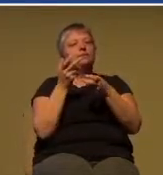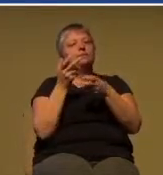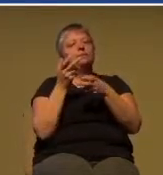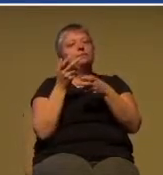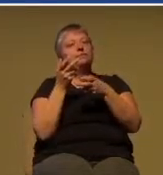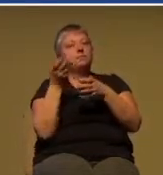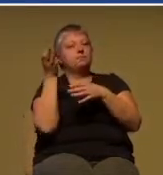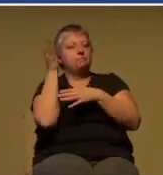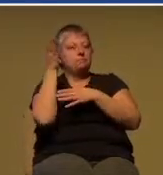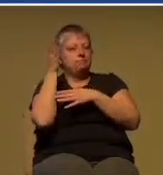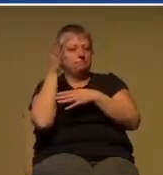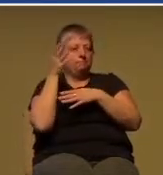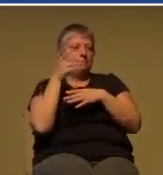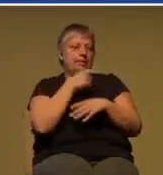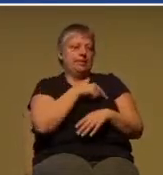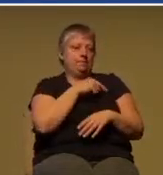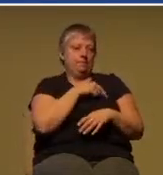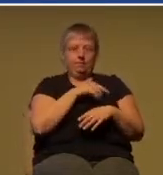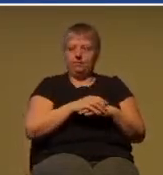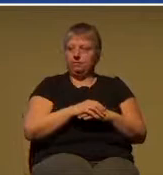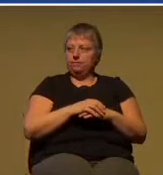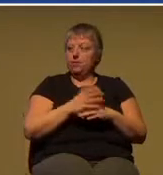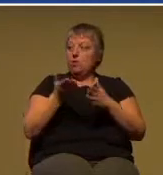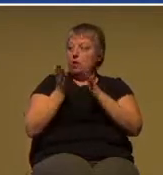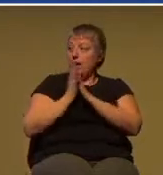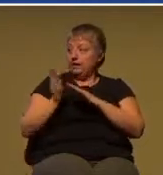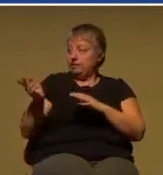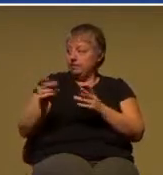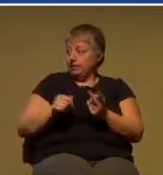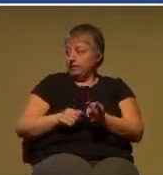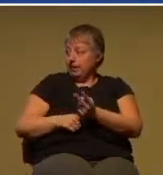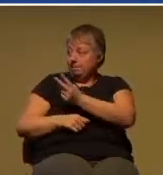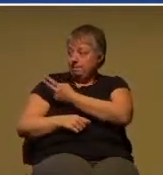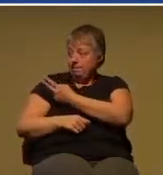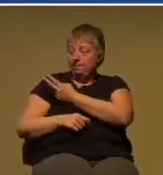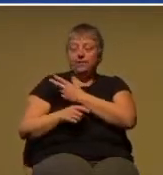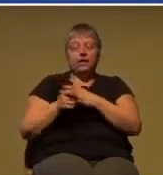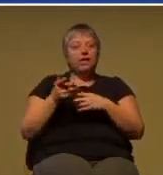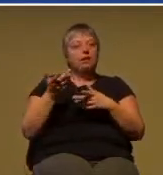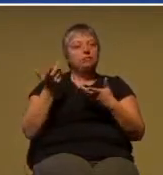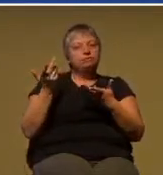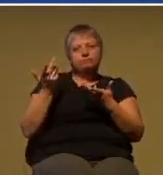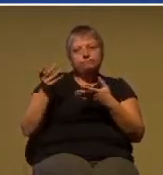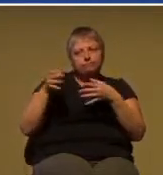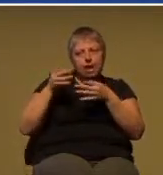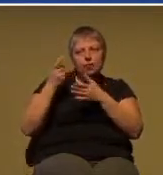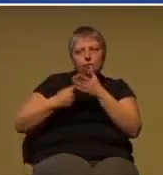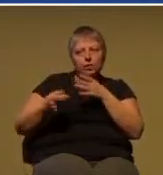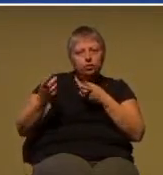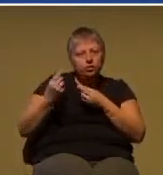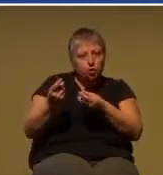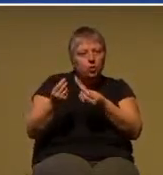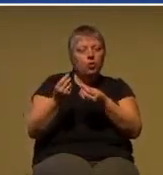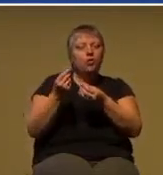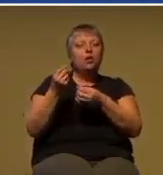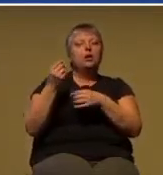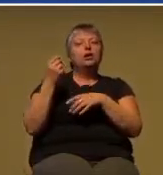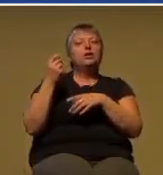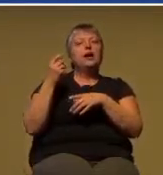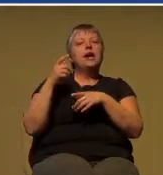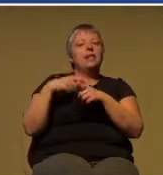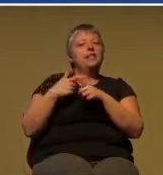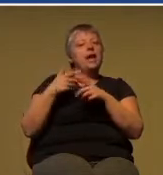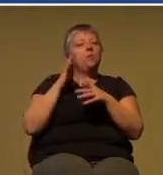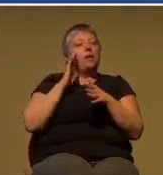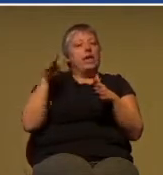this morning. They're going to tell a little bit about what it is that they do and then introduce the Mark Gungor video